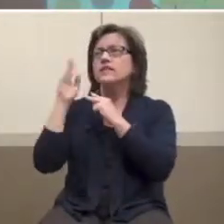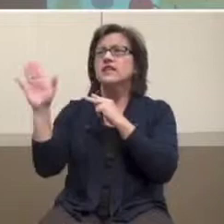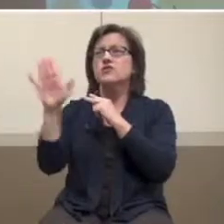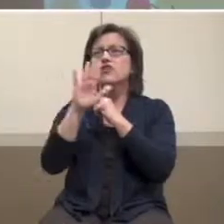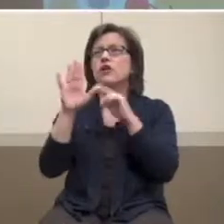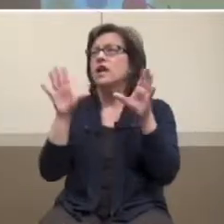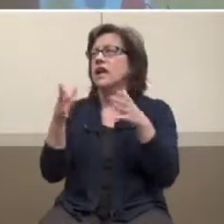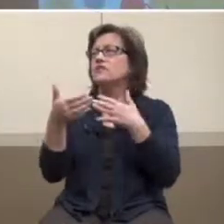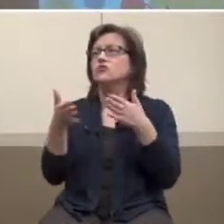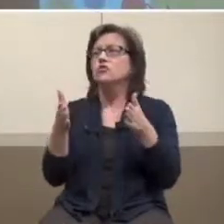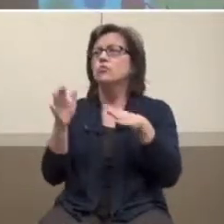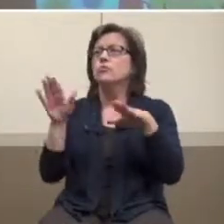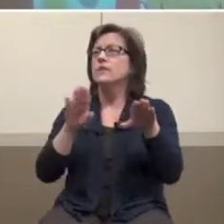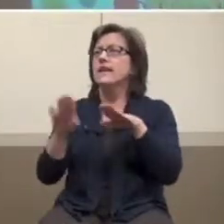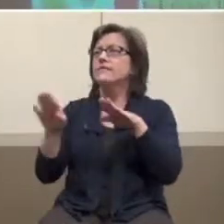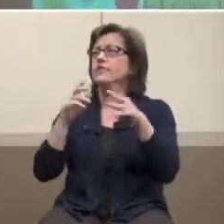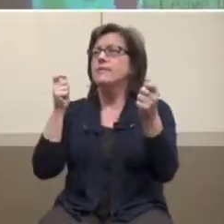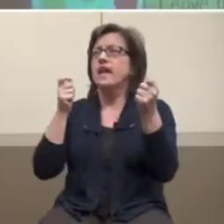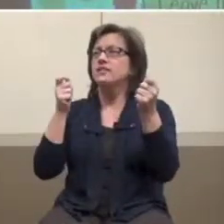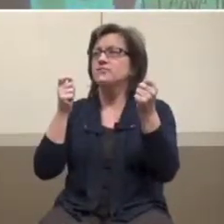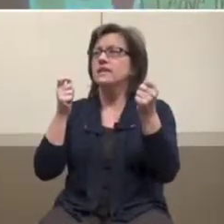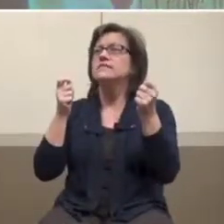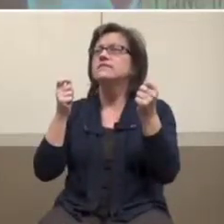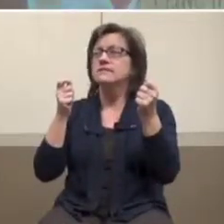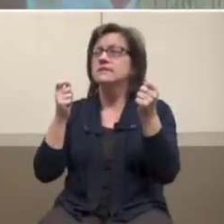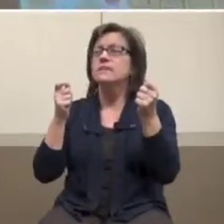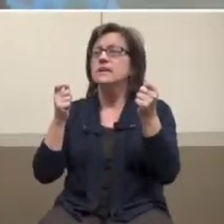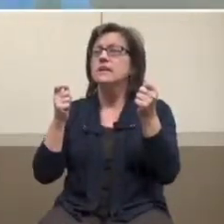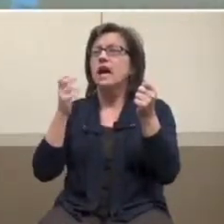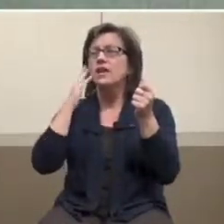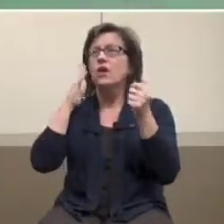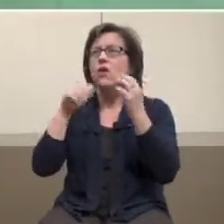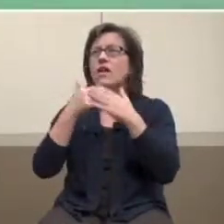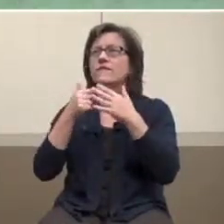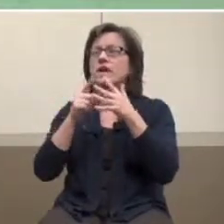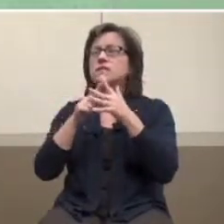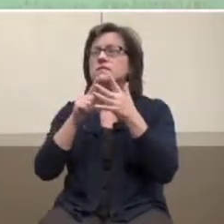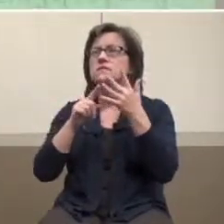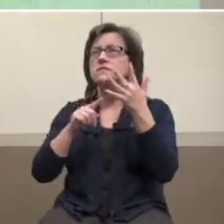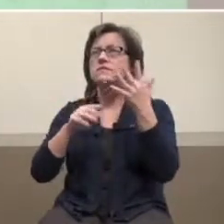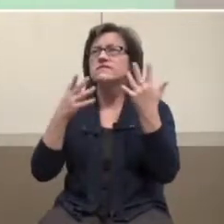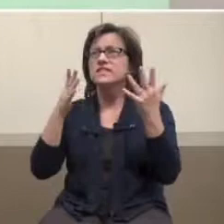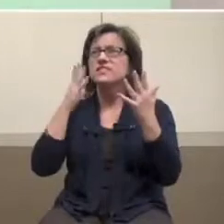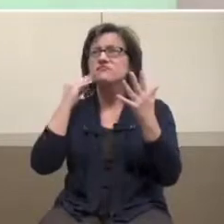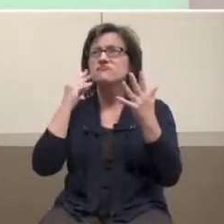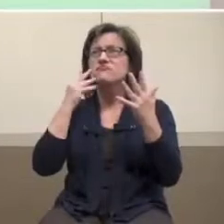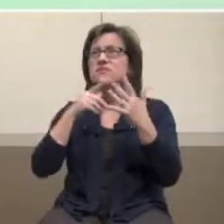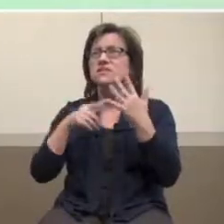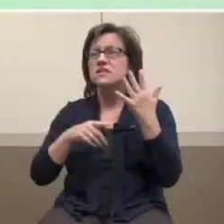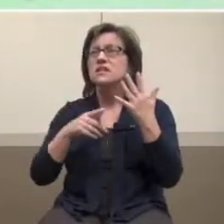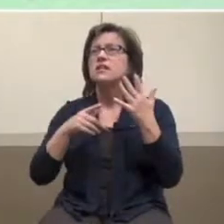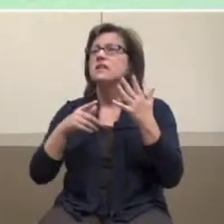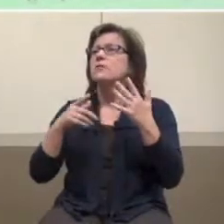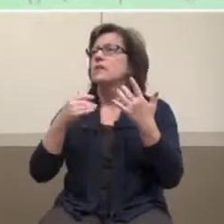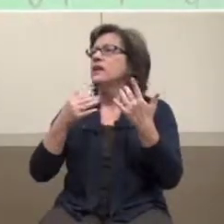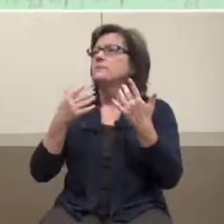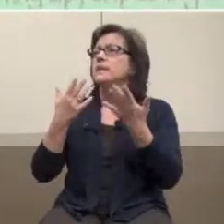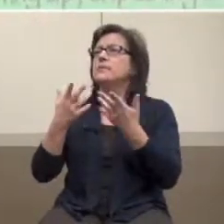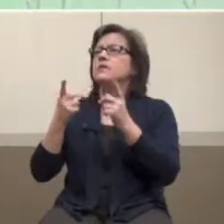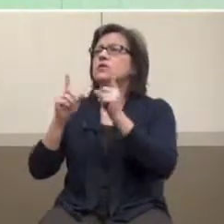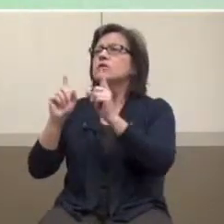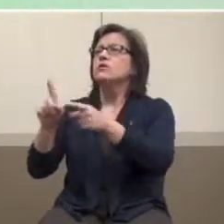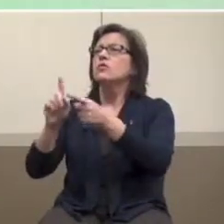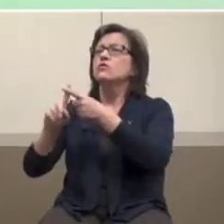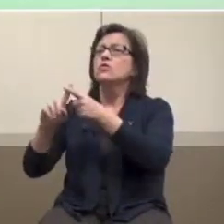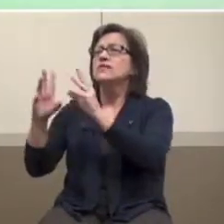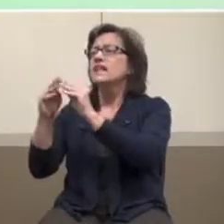and we've come to several of these, but sometimes if you're like me, you learn something and then you go to a session or you go to ITHE or